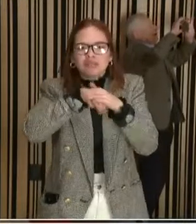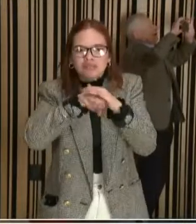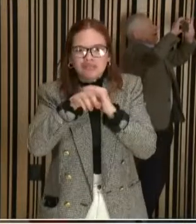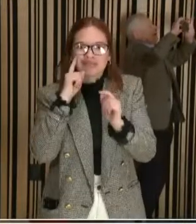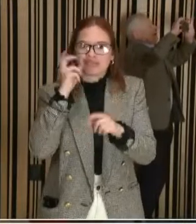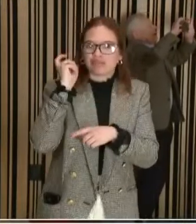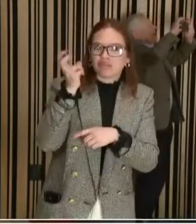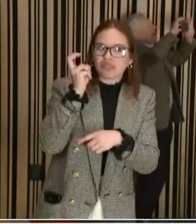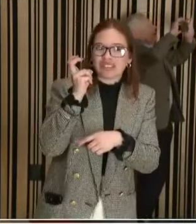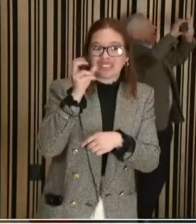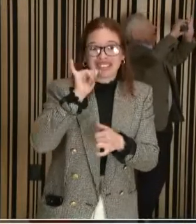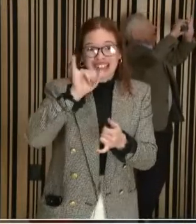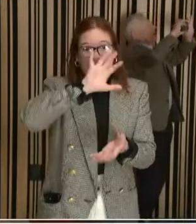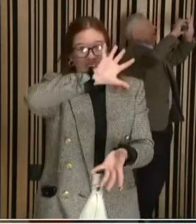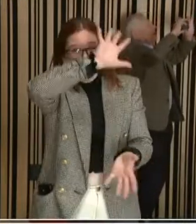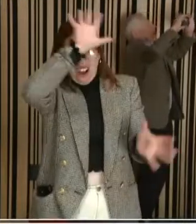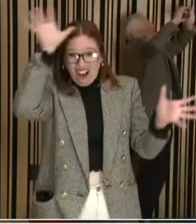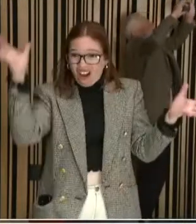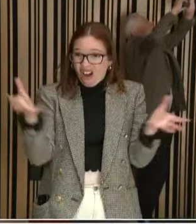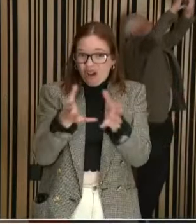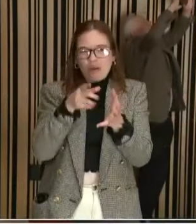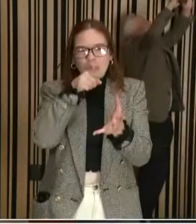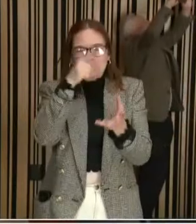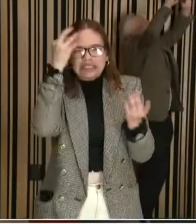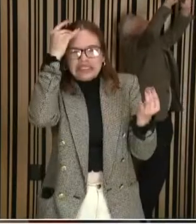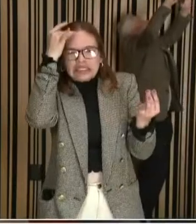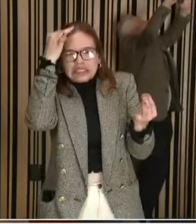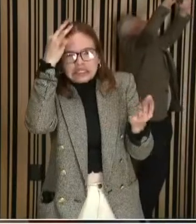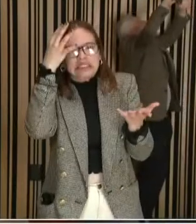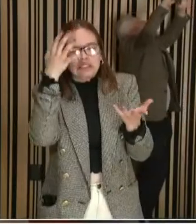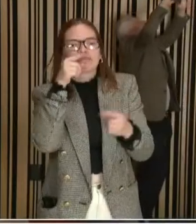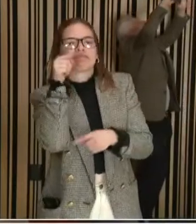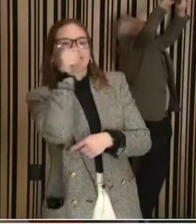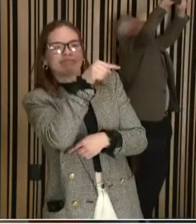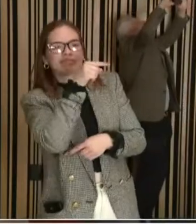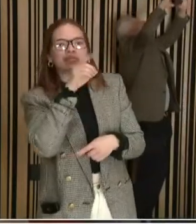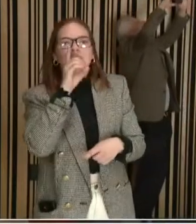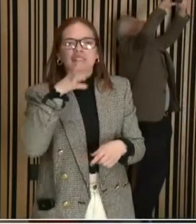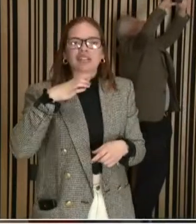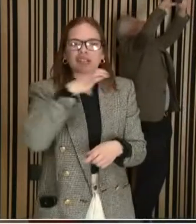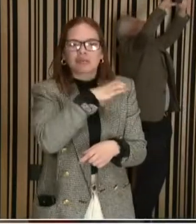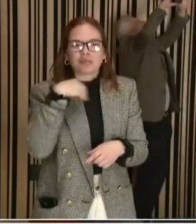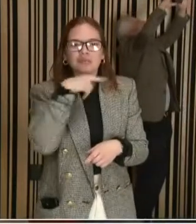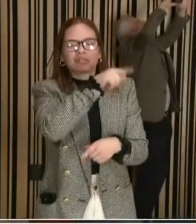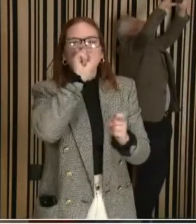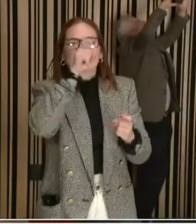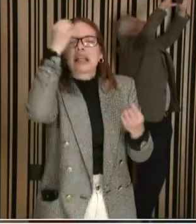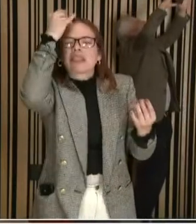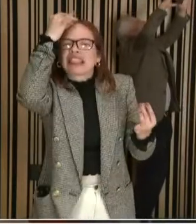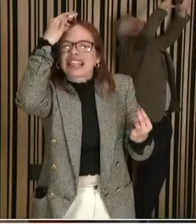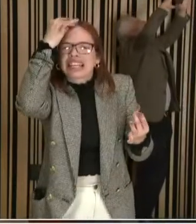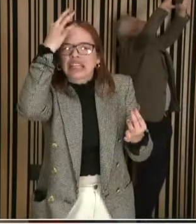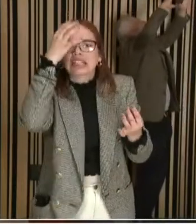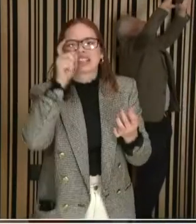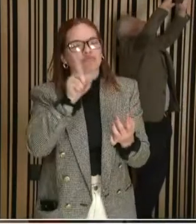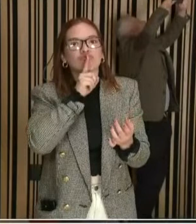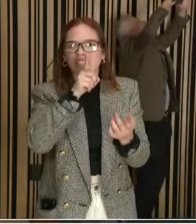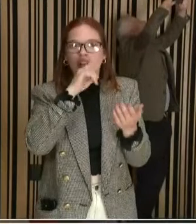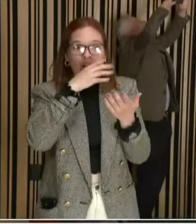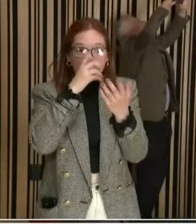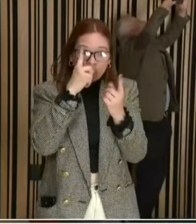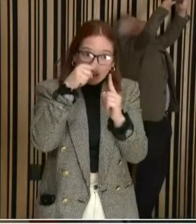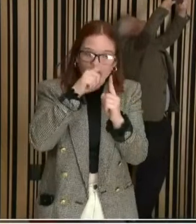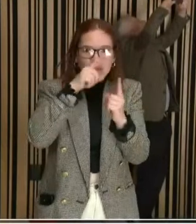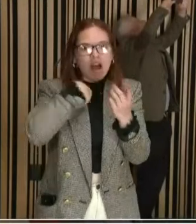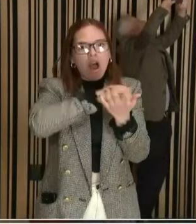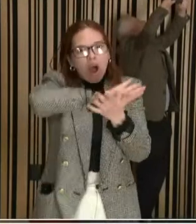council proceeds with all of the up-to-date cost information. What you will see in my budget